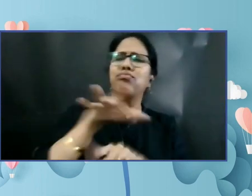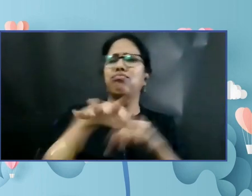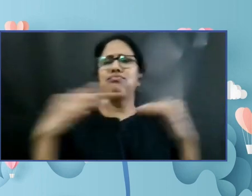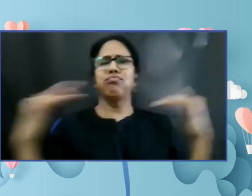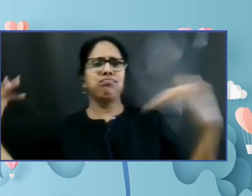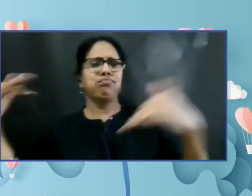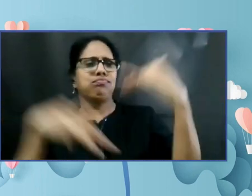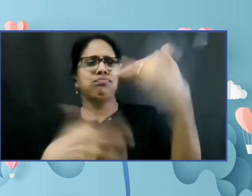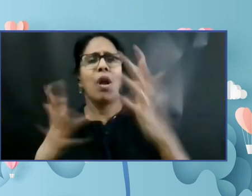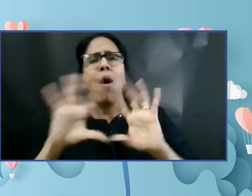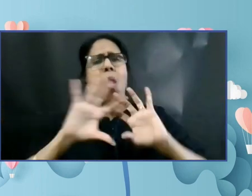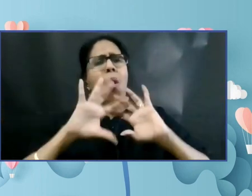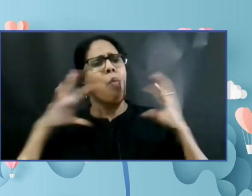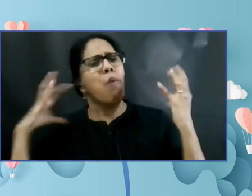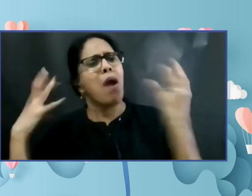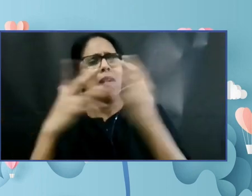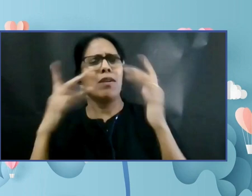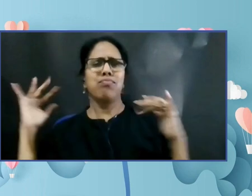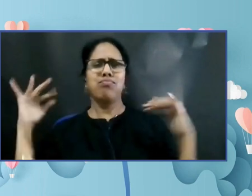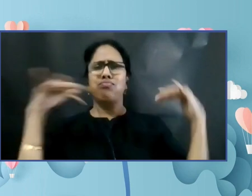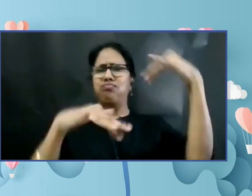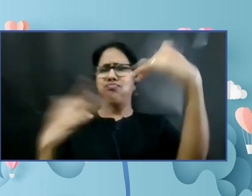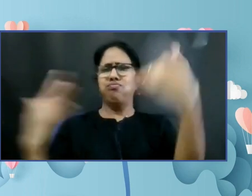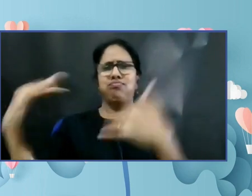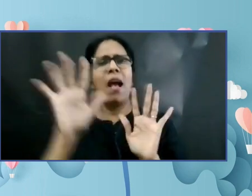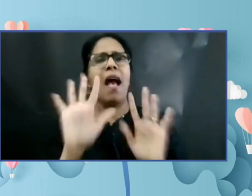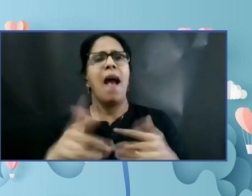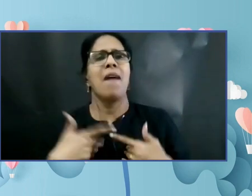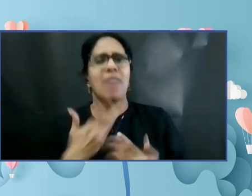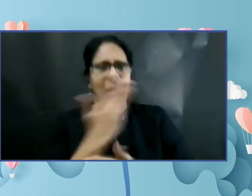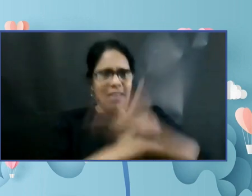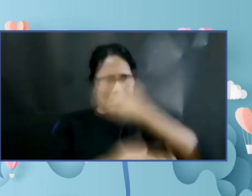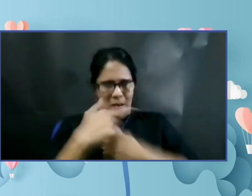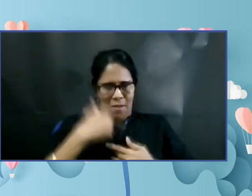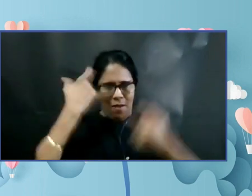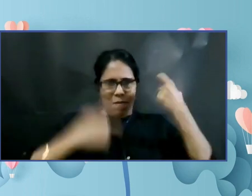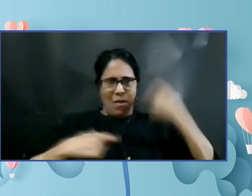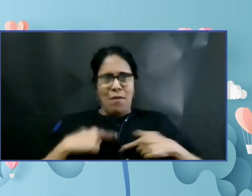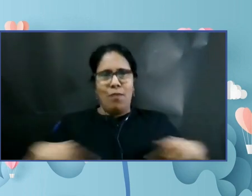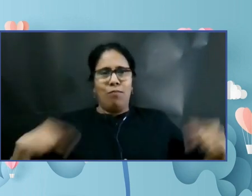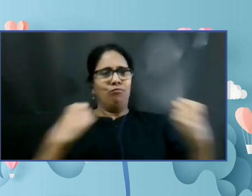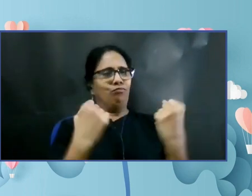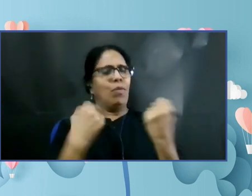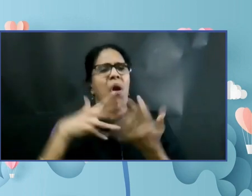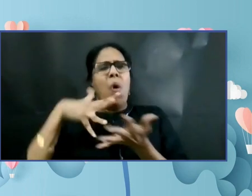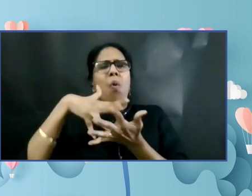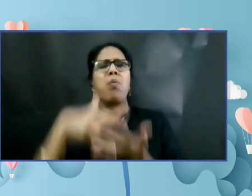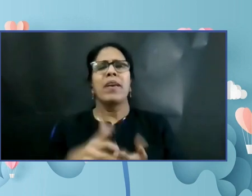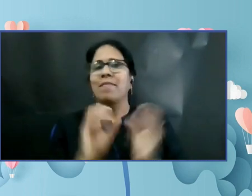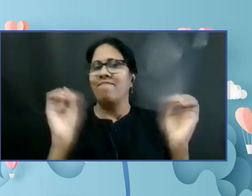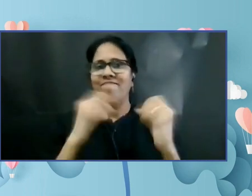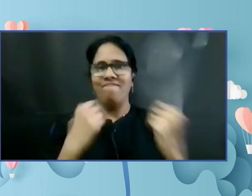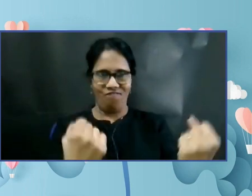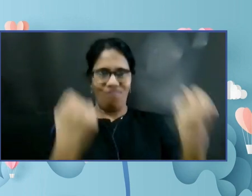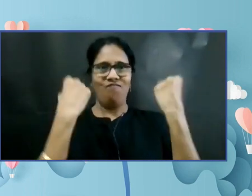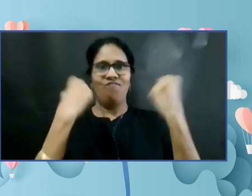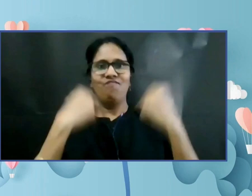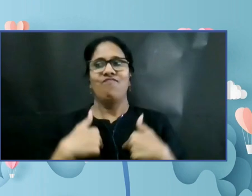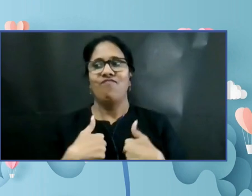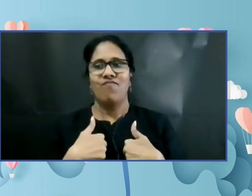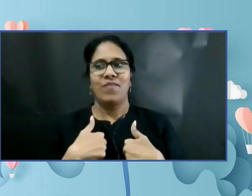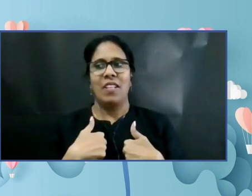over the world. We are not weak, but strong. We